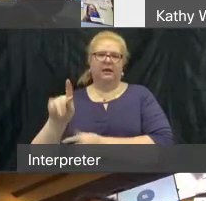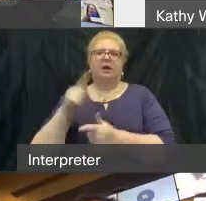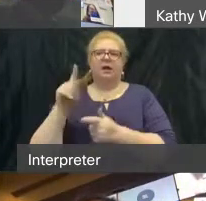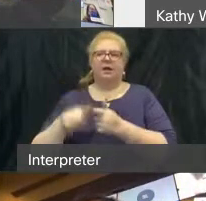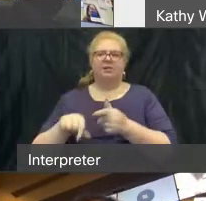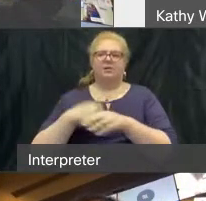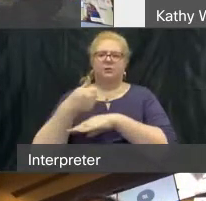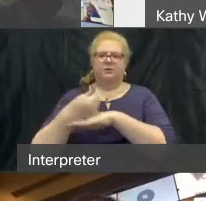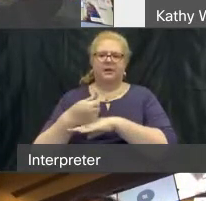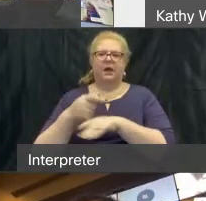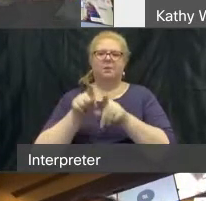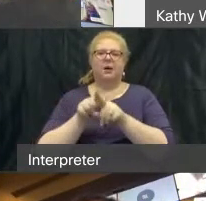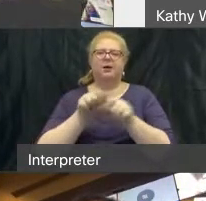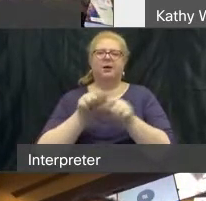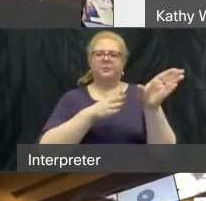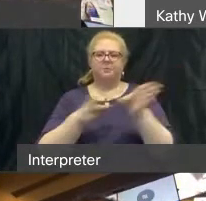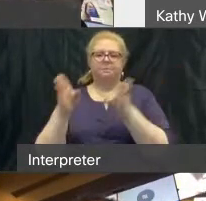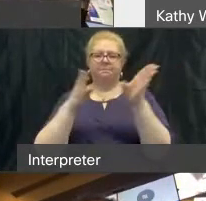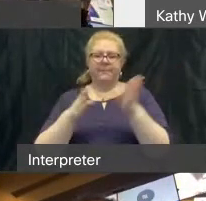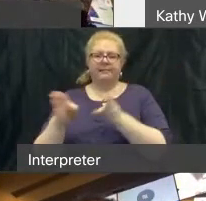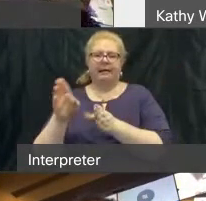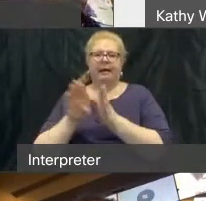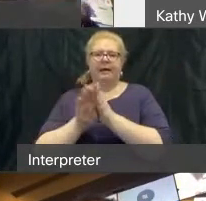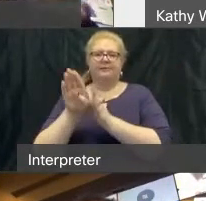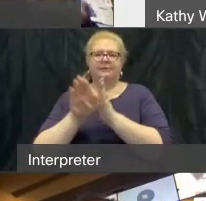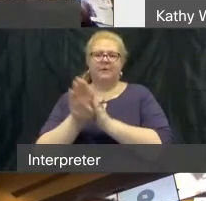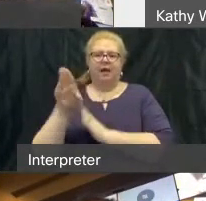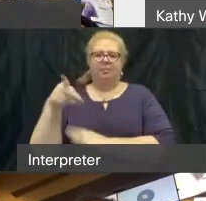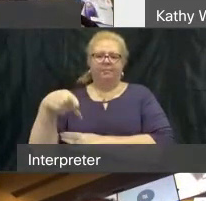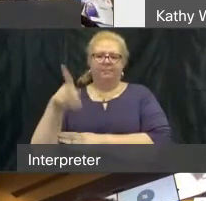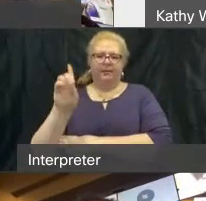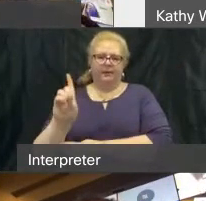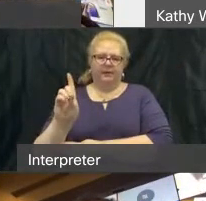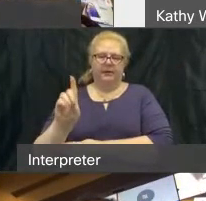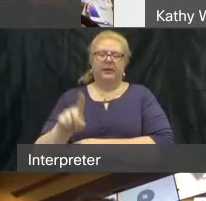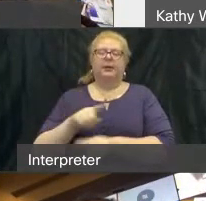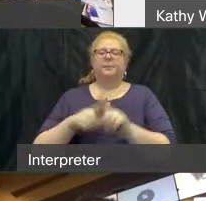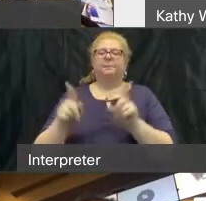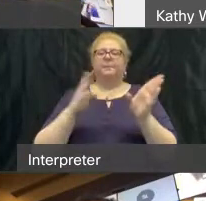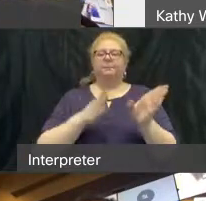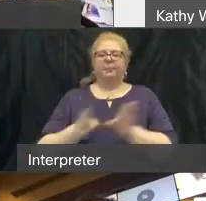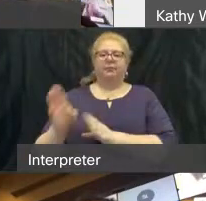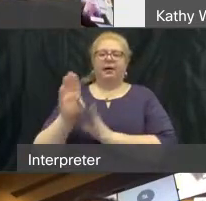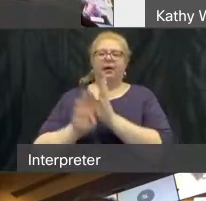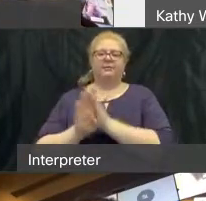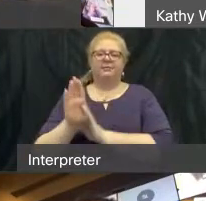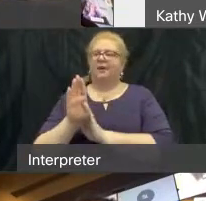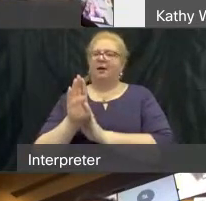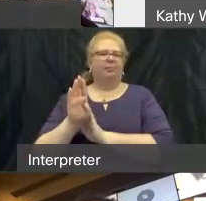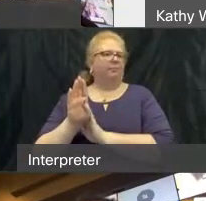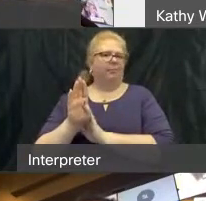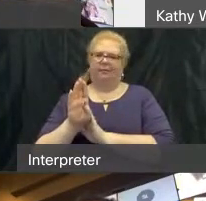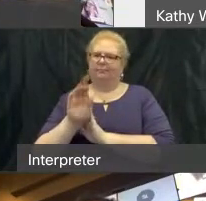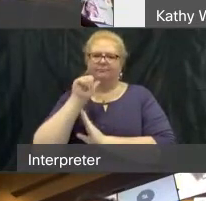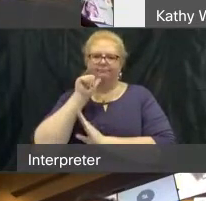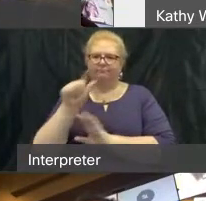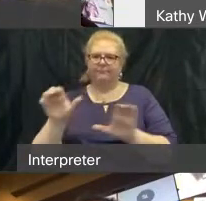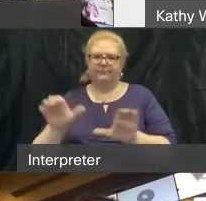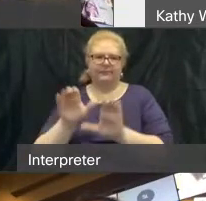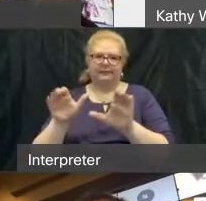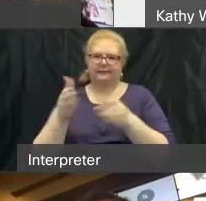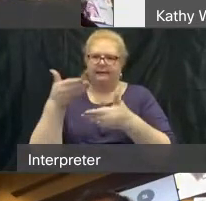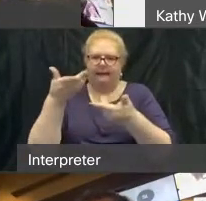as a planned development. The planned development was not done. An extension was granted,